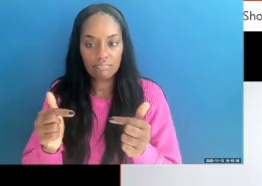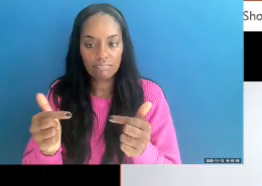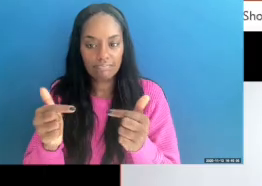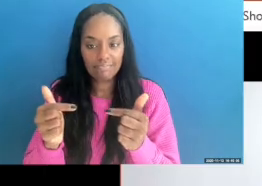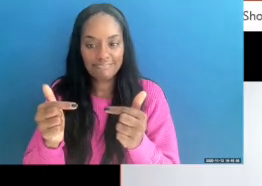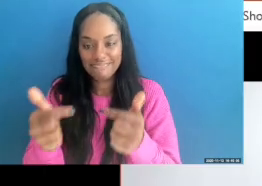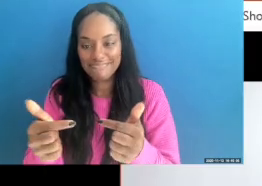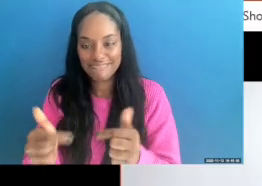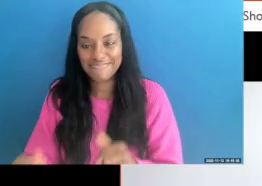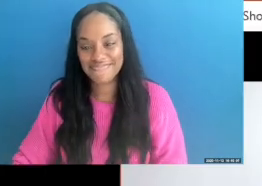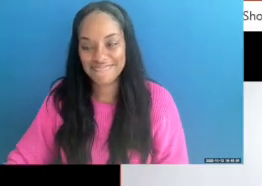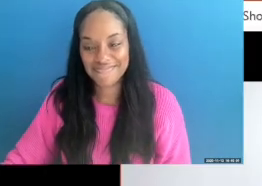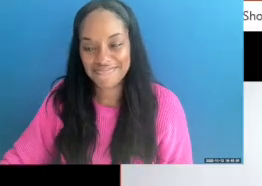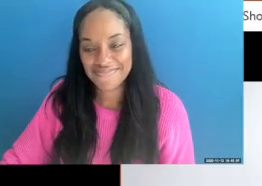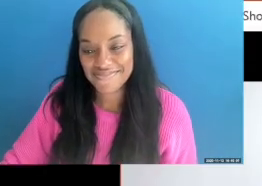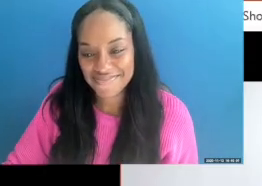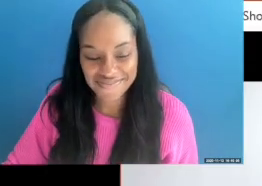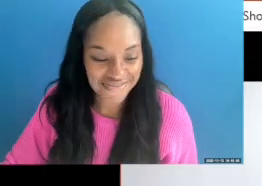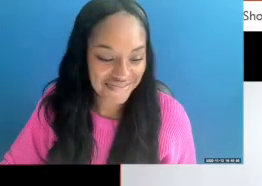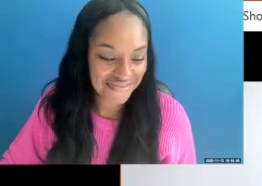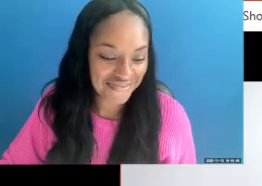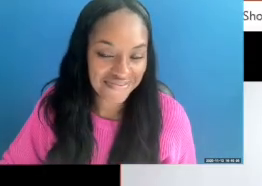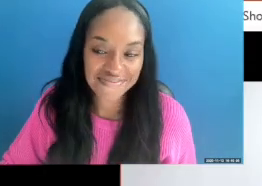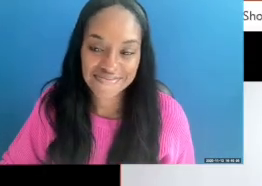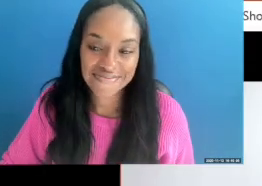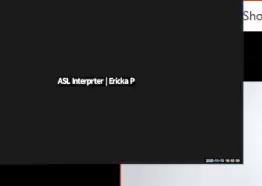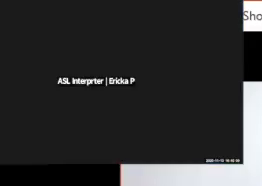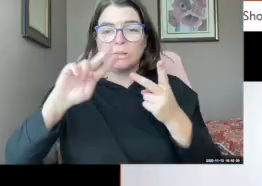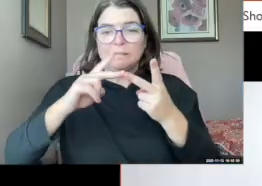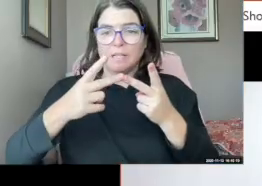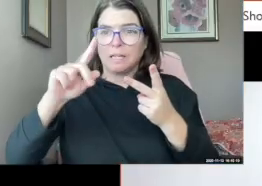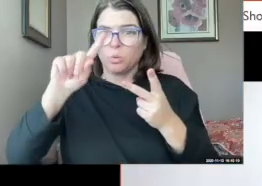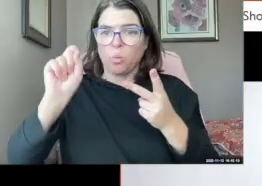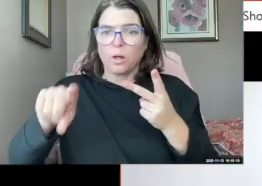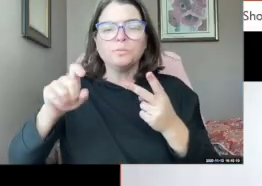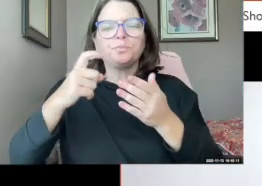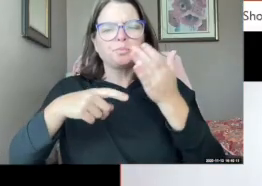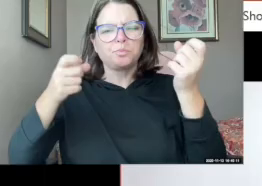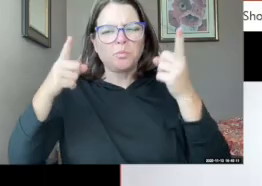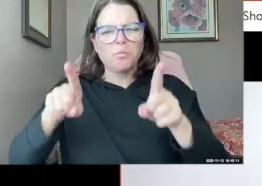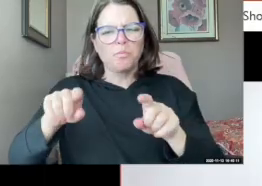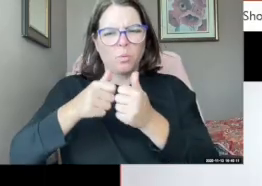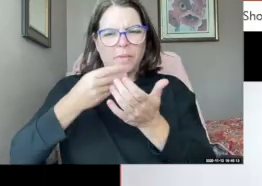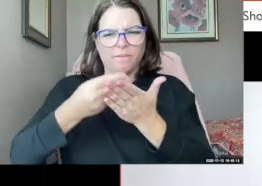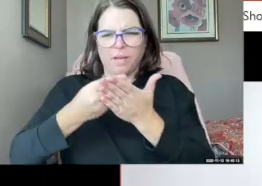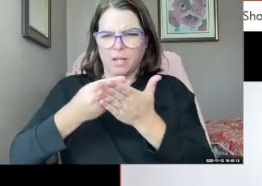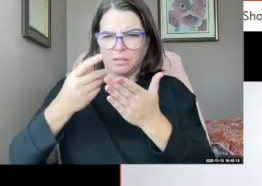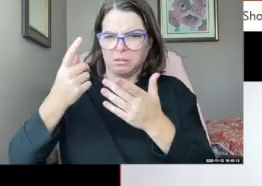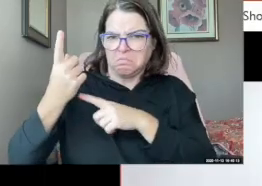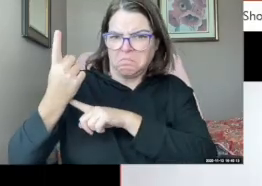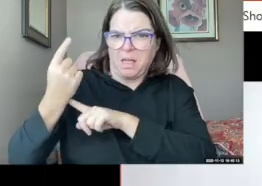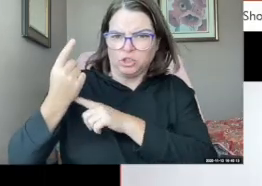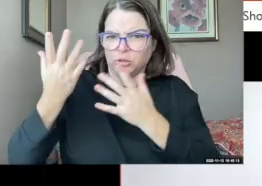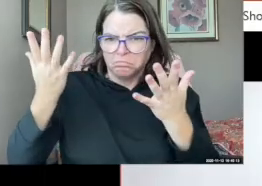so I'll actually kick it back to you if you have some thoughts on that in a moment. But to respond to your second question